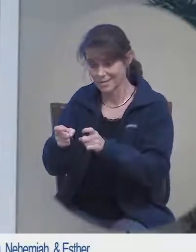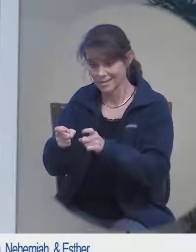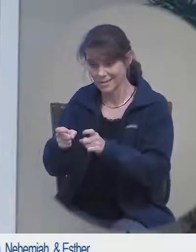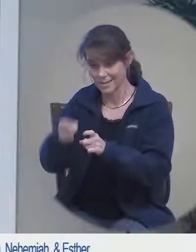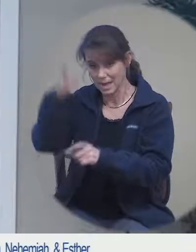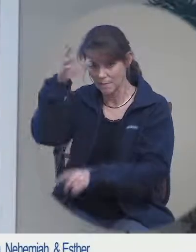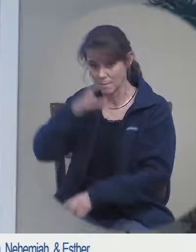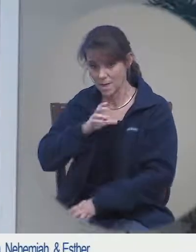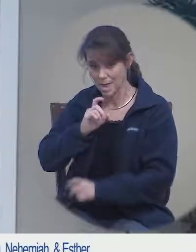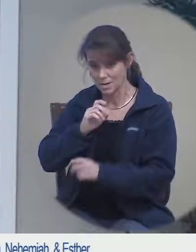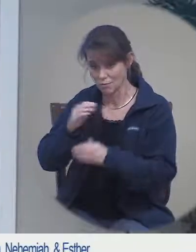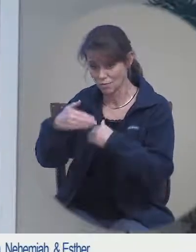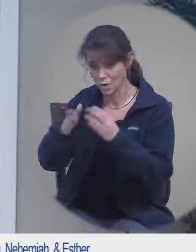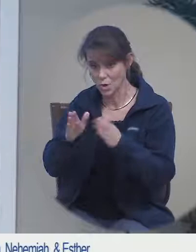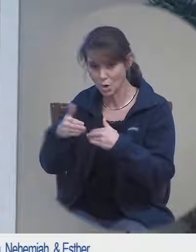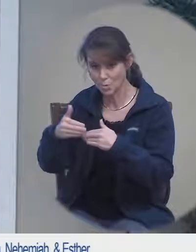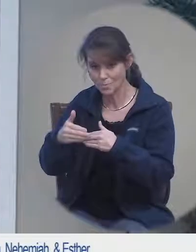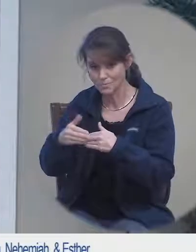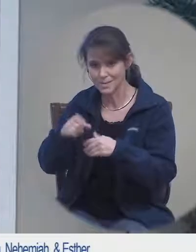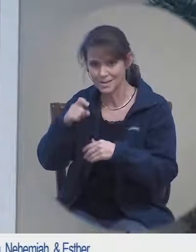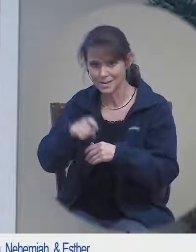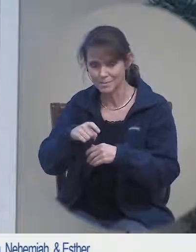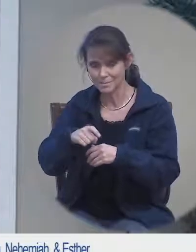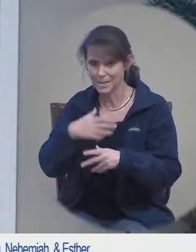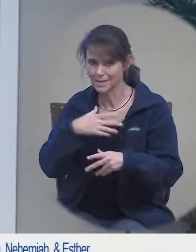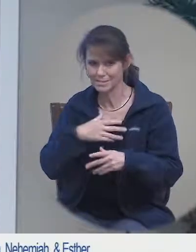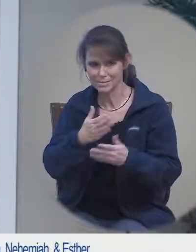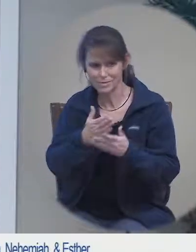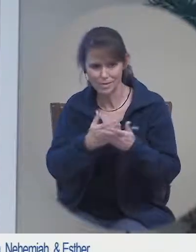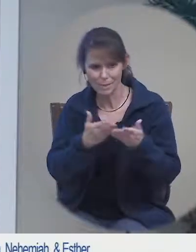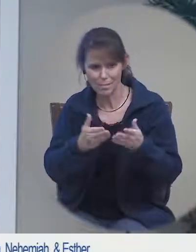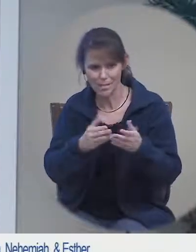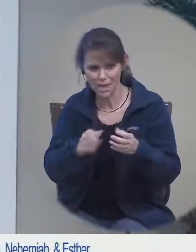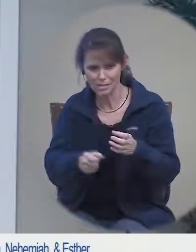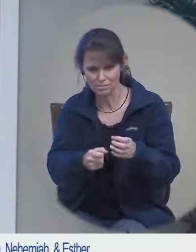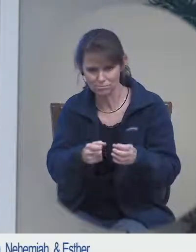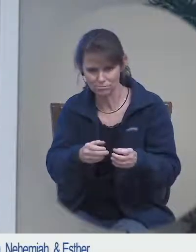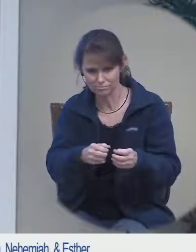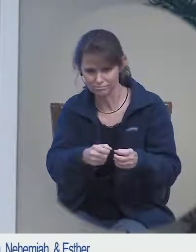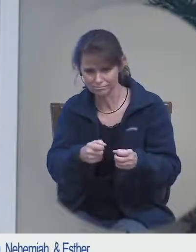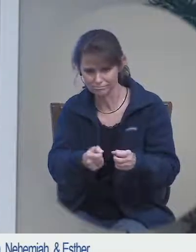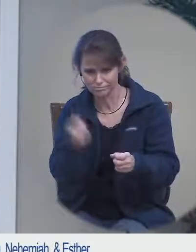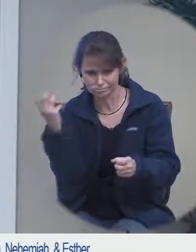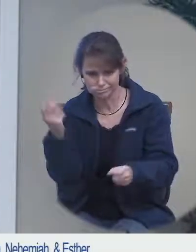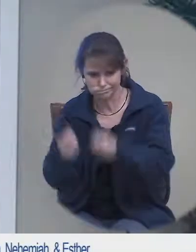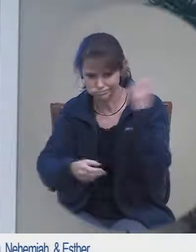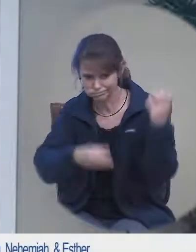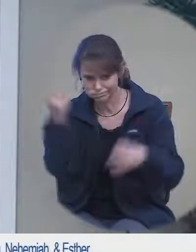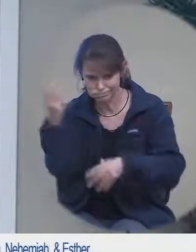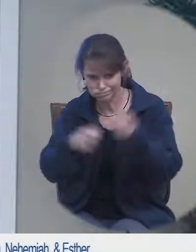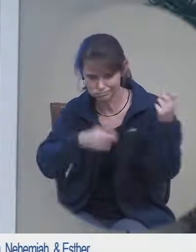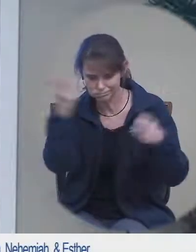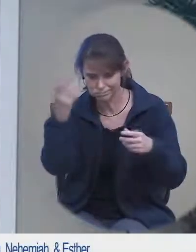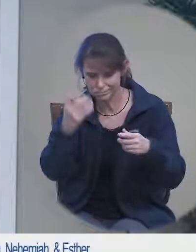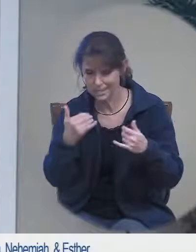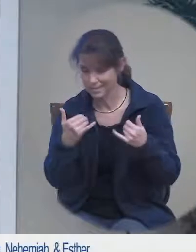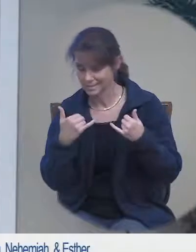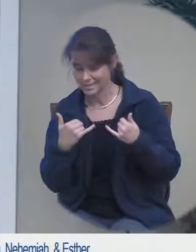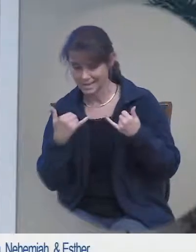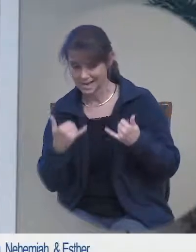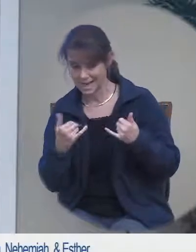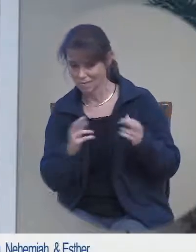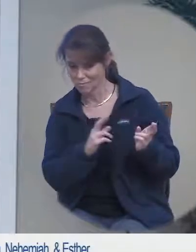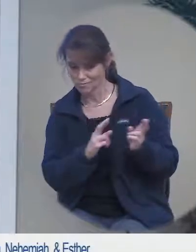had to displace the grain offerings, the frankincense, the utensils and tithes, the grain, wine, and oil prescribed